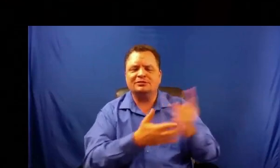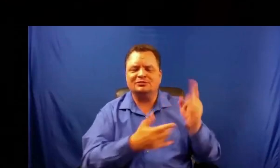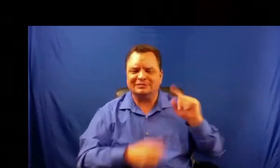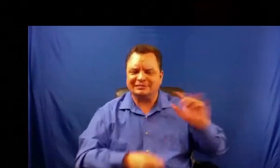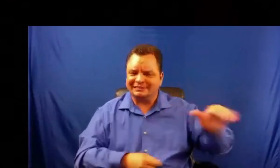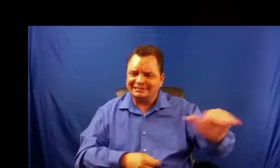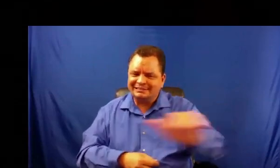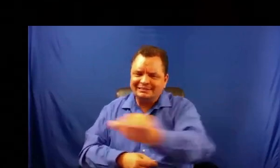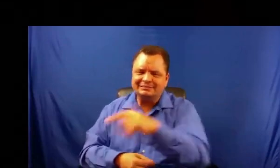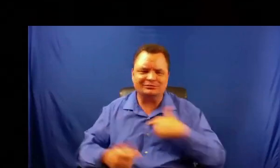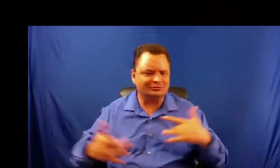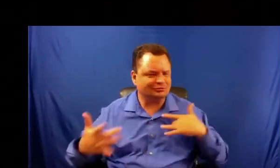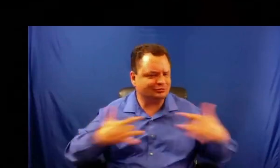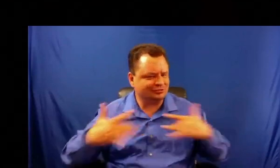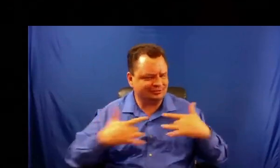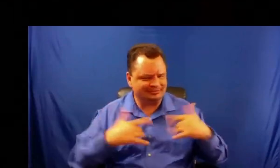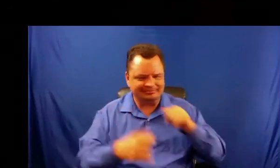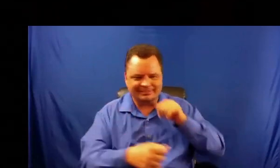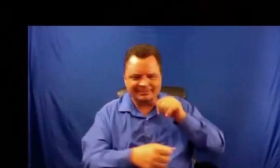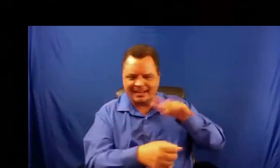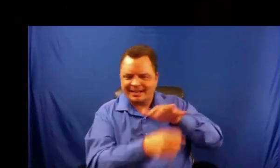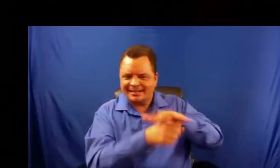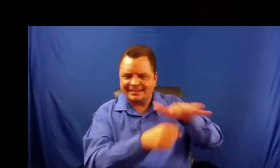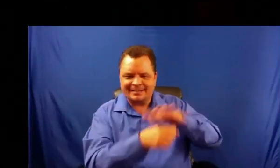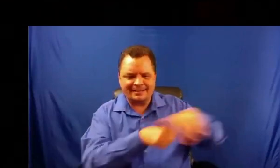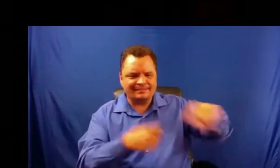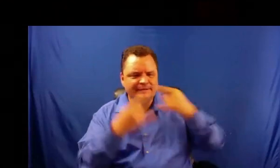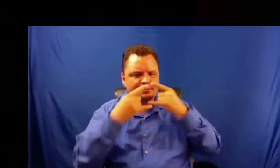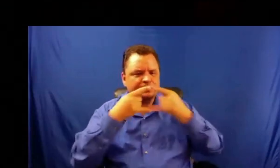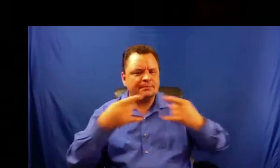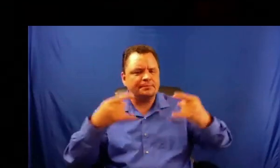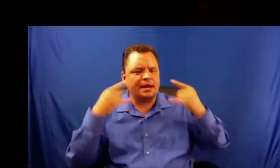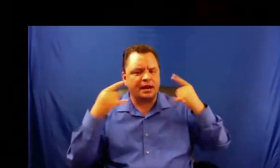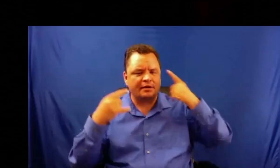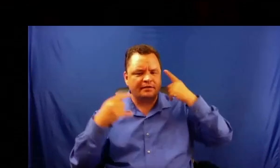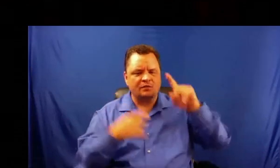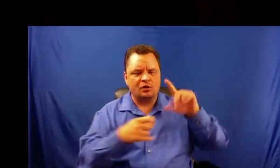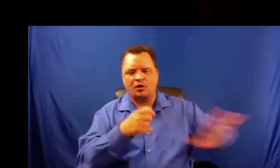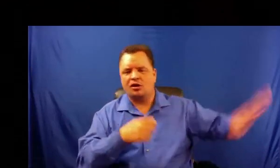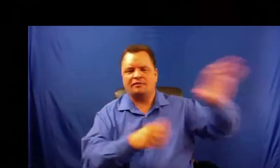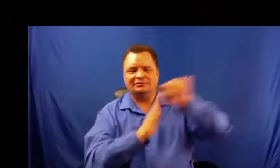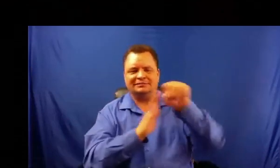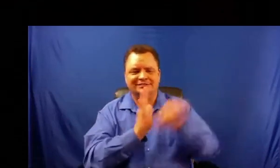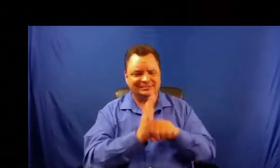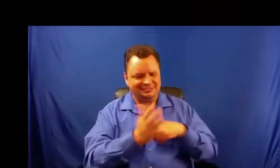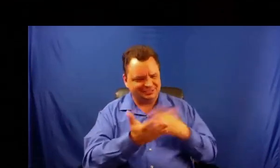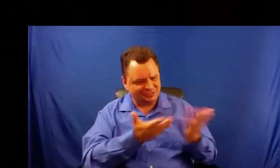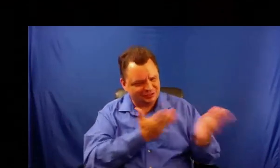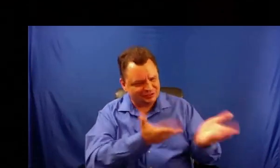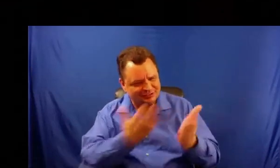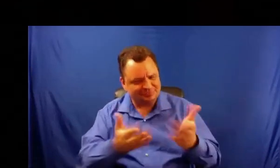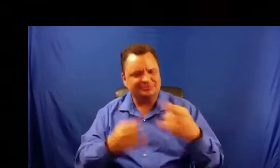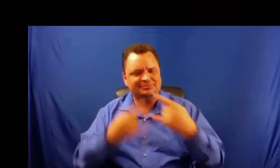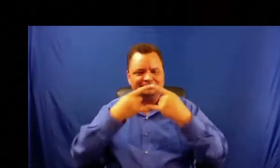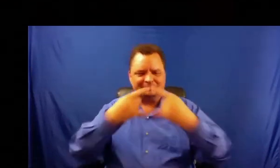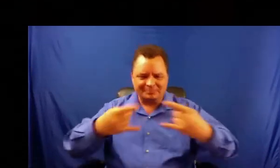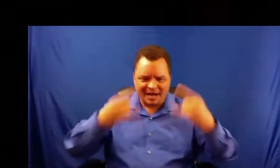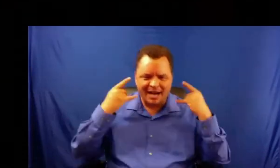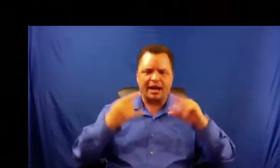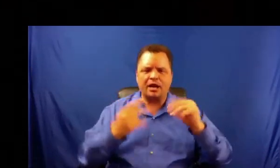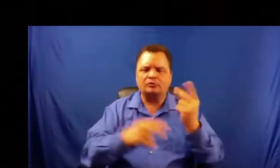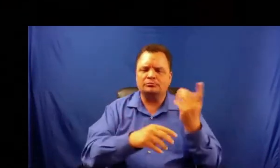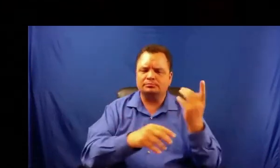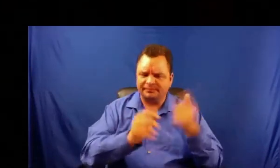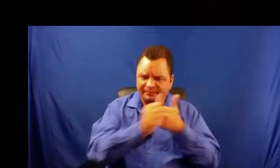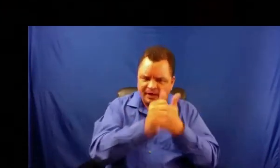mitigation in many districts throughout the state, recommending masking and additional measures be implemented. Many school